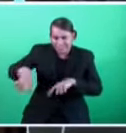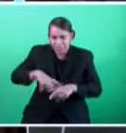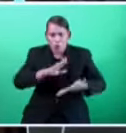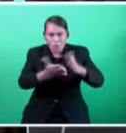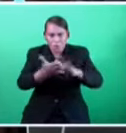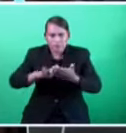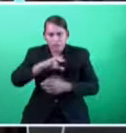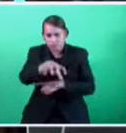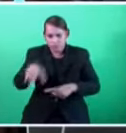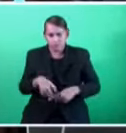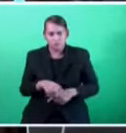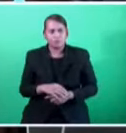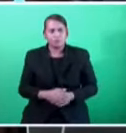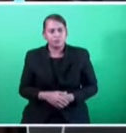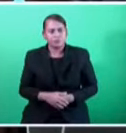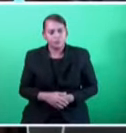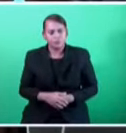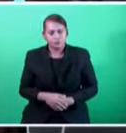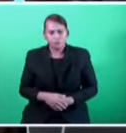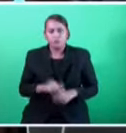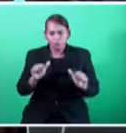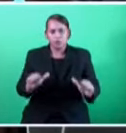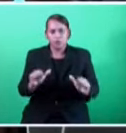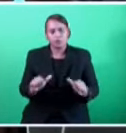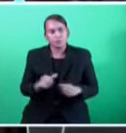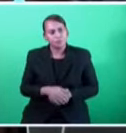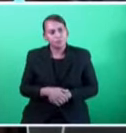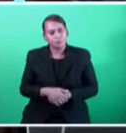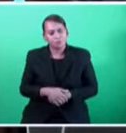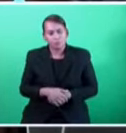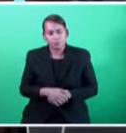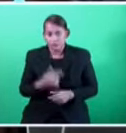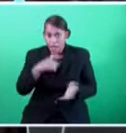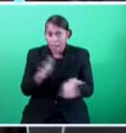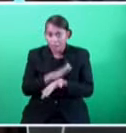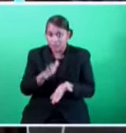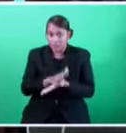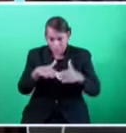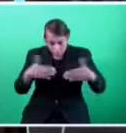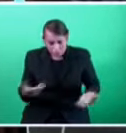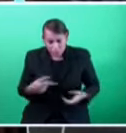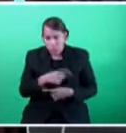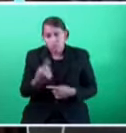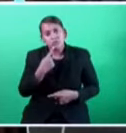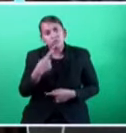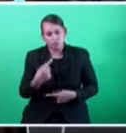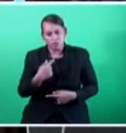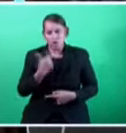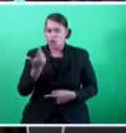waterways. Mr. Speaker, I am quite pleased to say that we've received